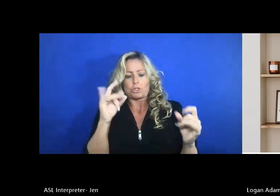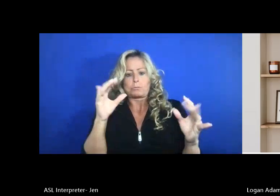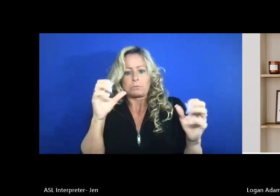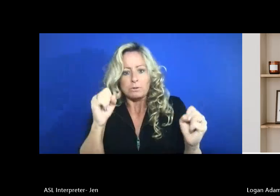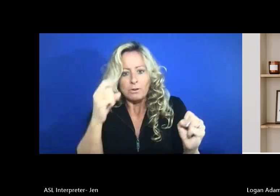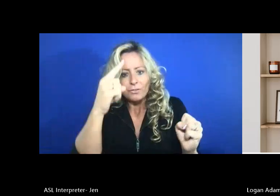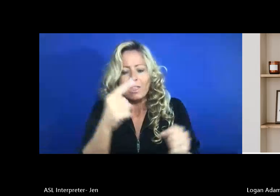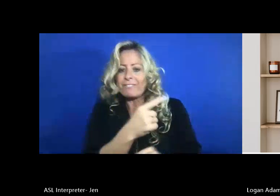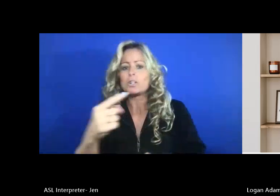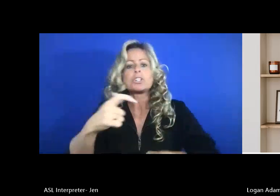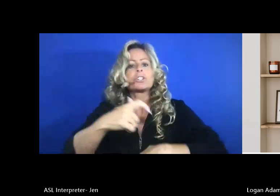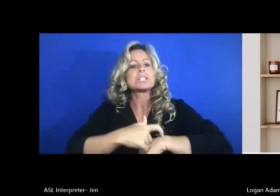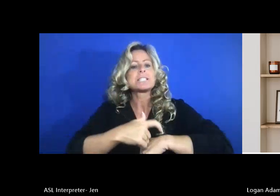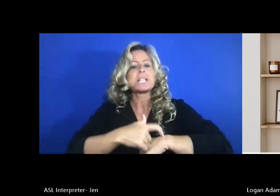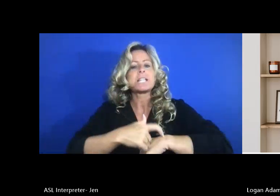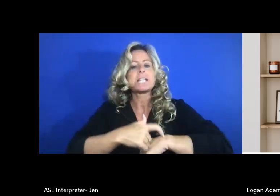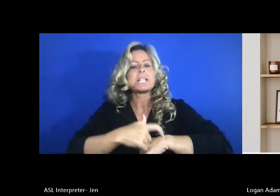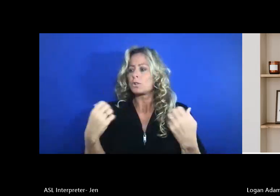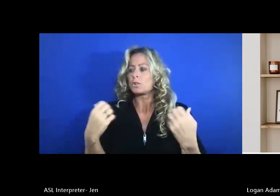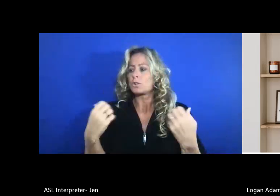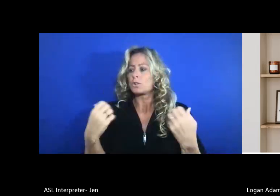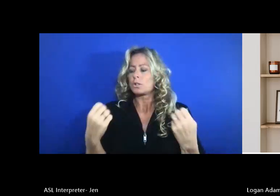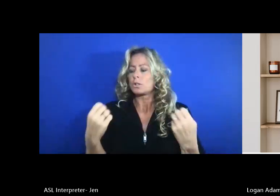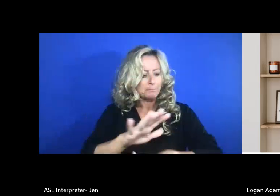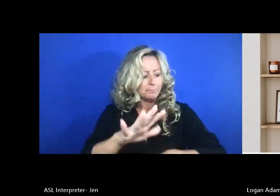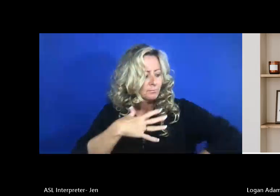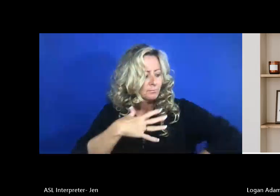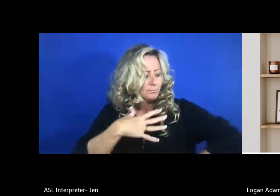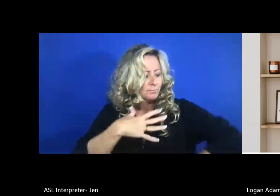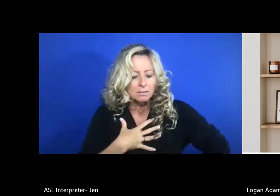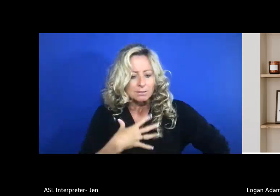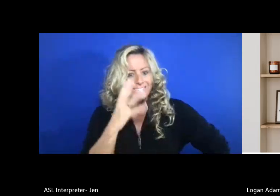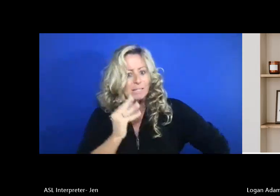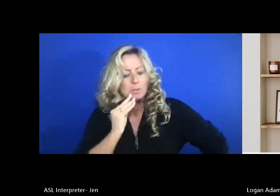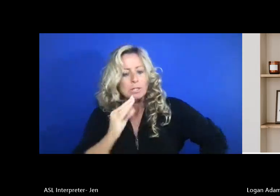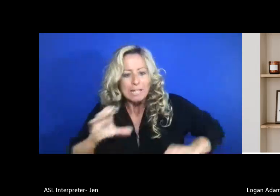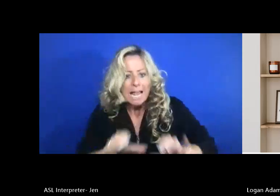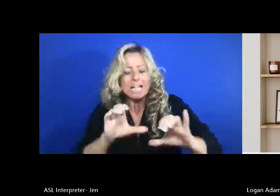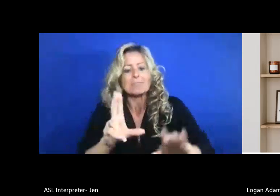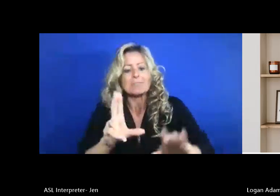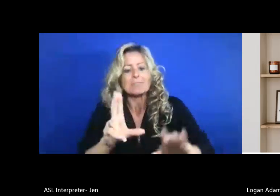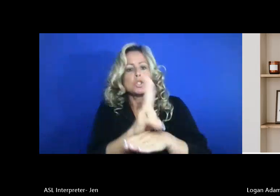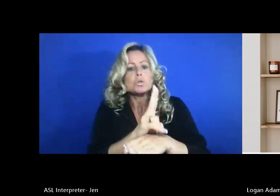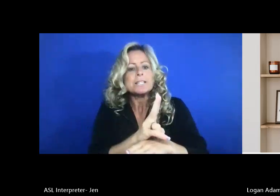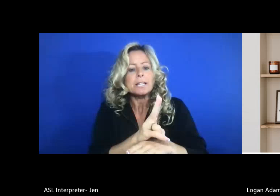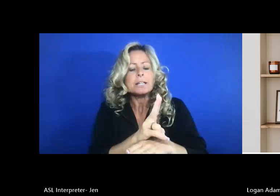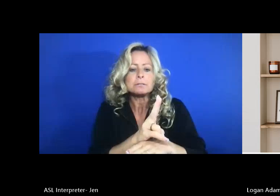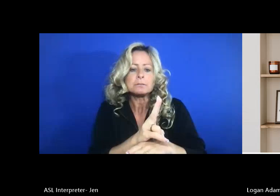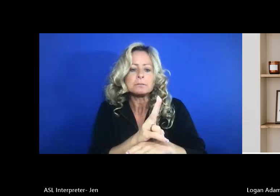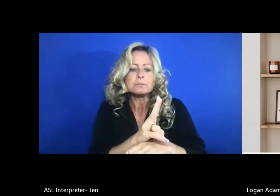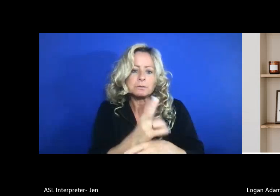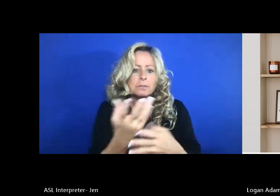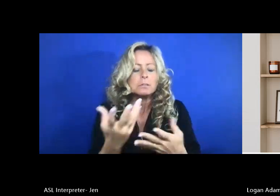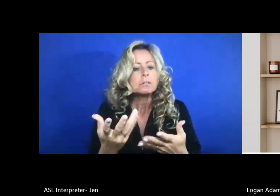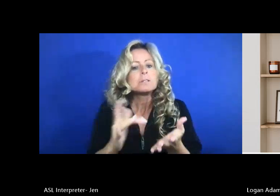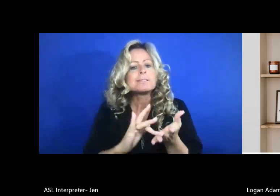because for the first time, I think in my recovery or actively using substances, it became aware for me